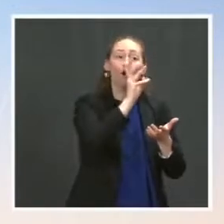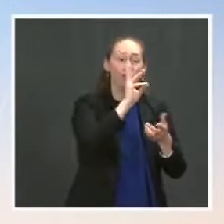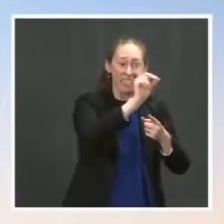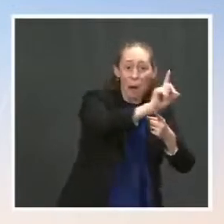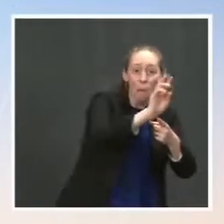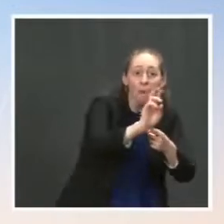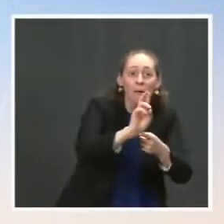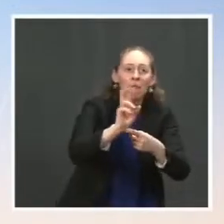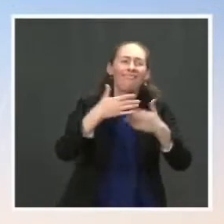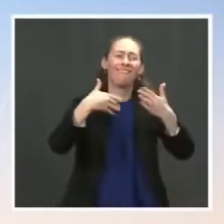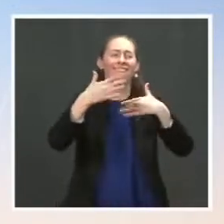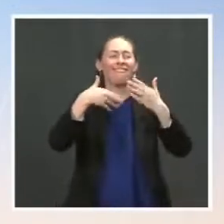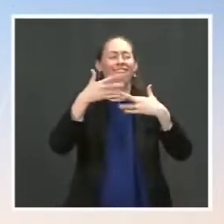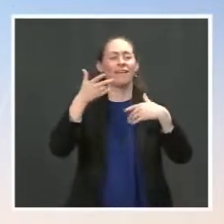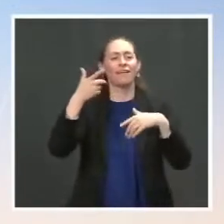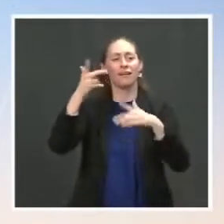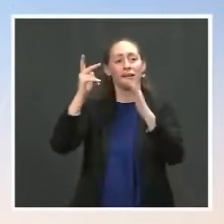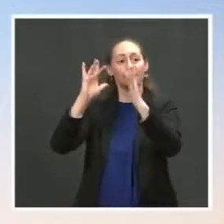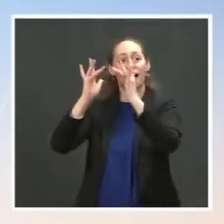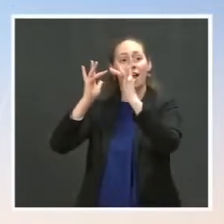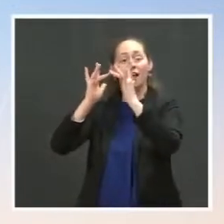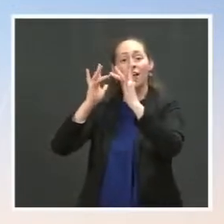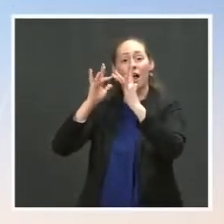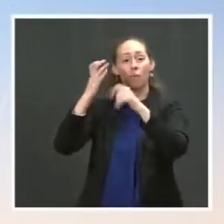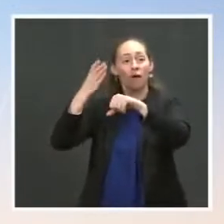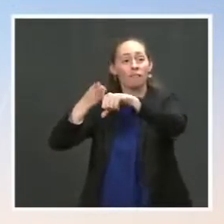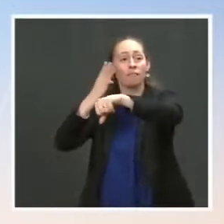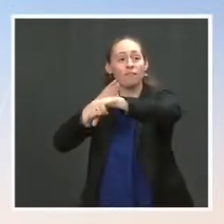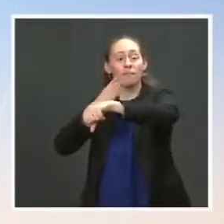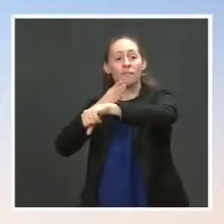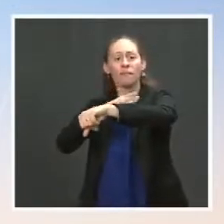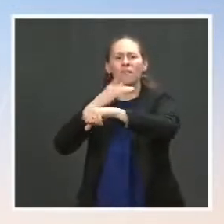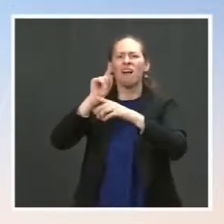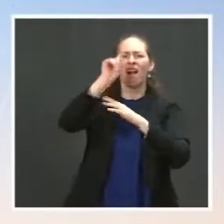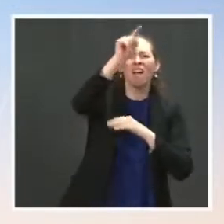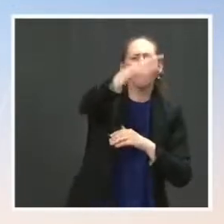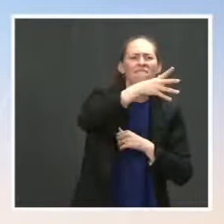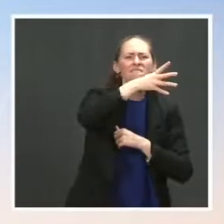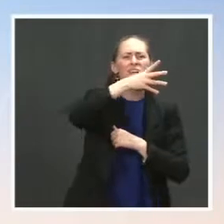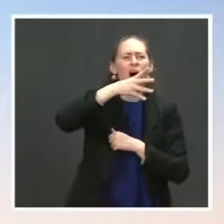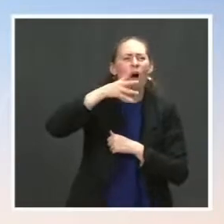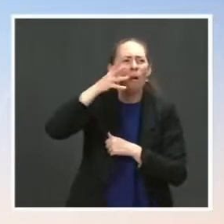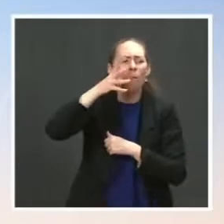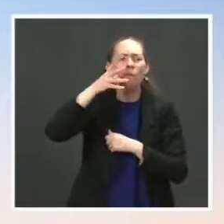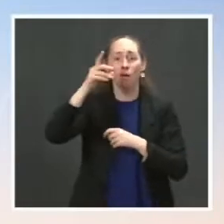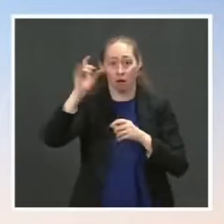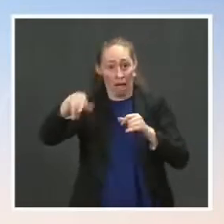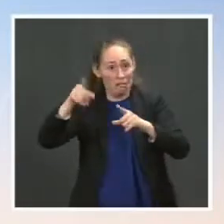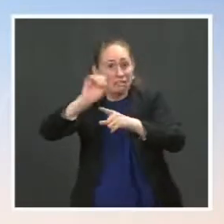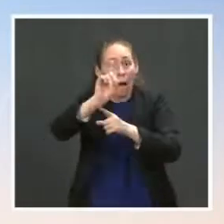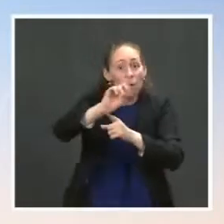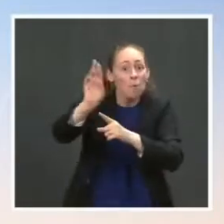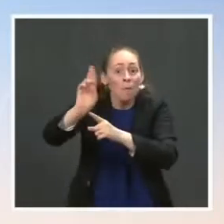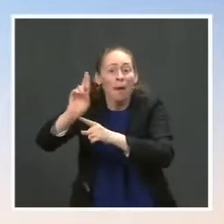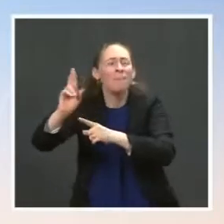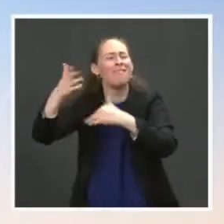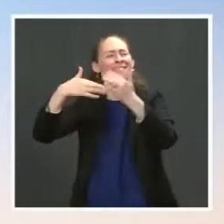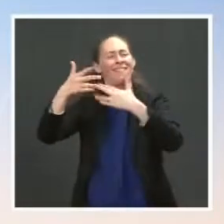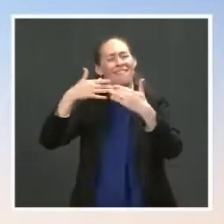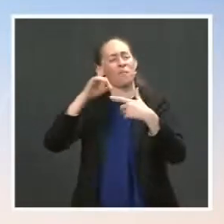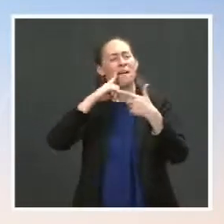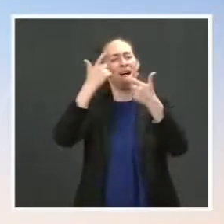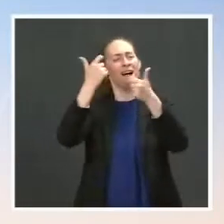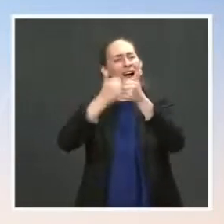access probably actually impacts more rural areas that might be leaning more Republican than Democratic if you look at it, the maps across the